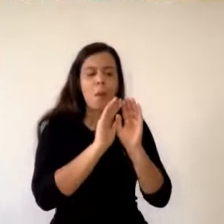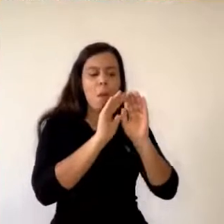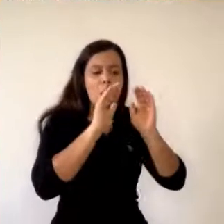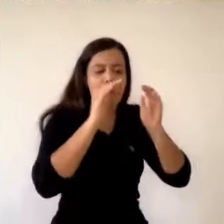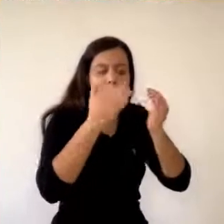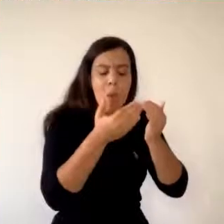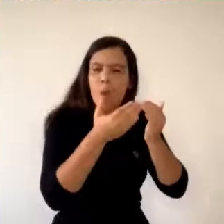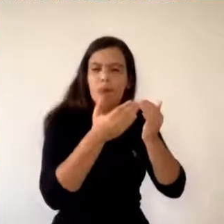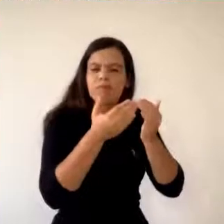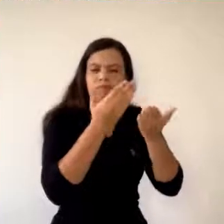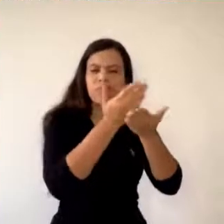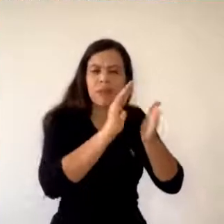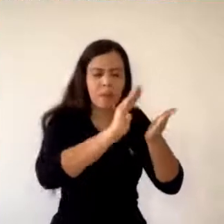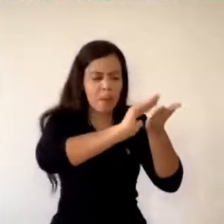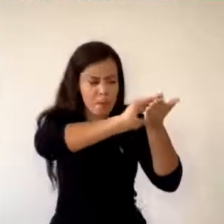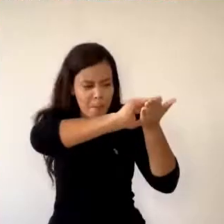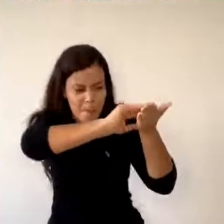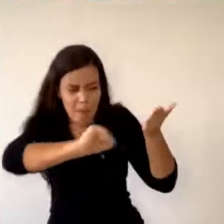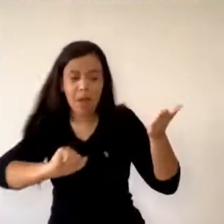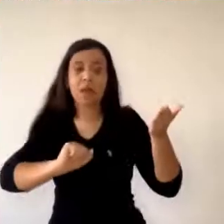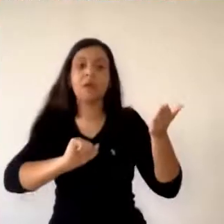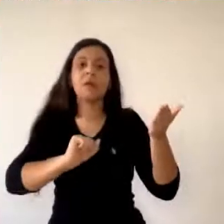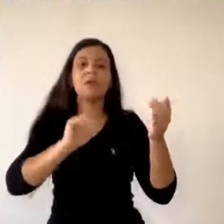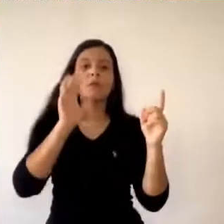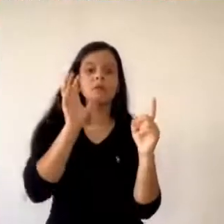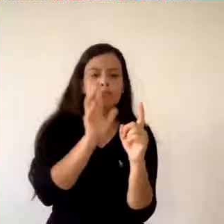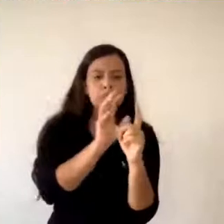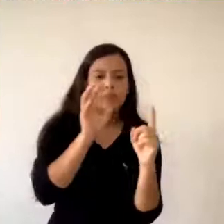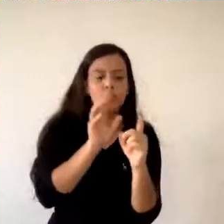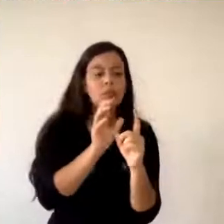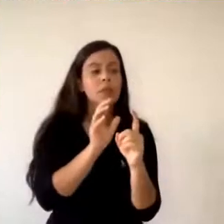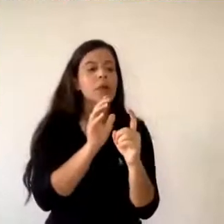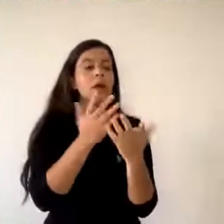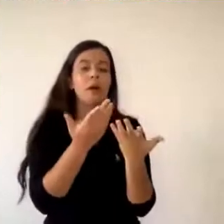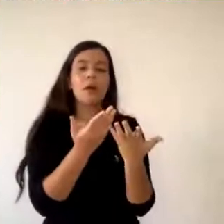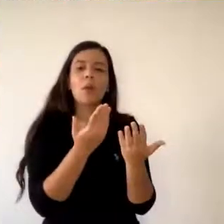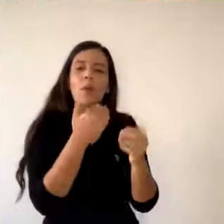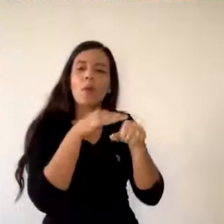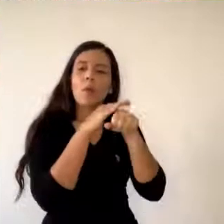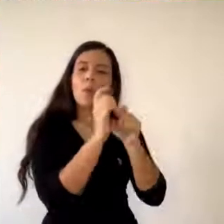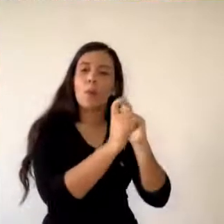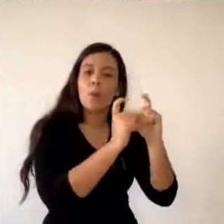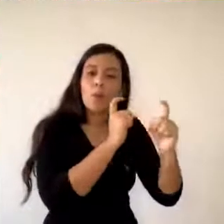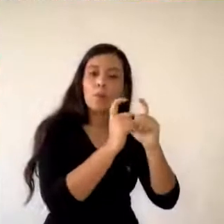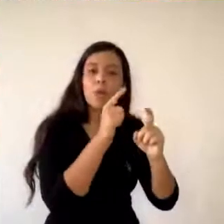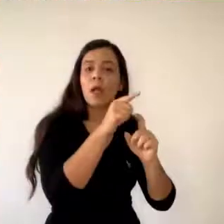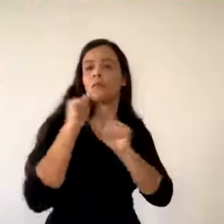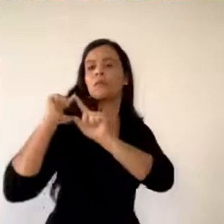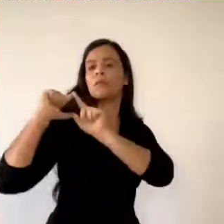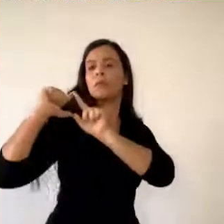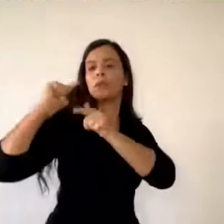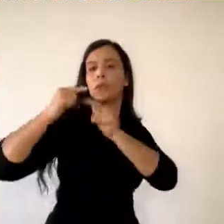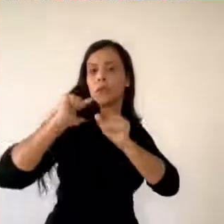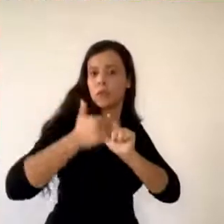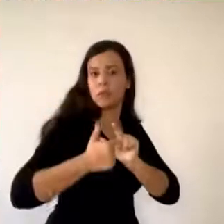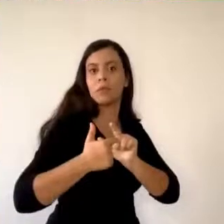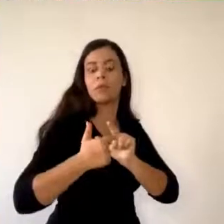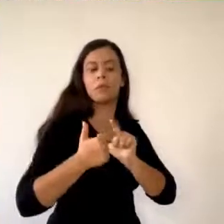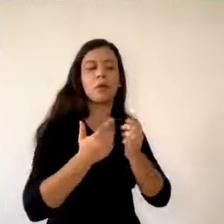So if I can break this bubble and convince this person that has a more